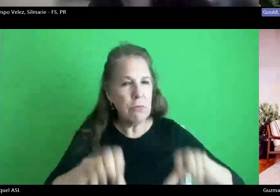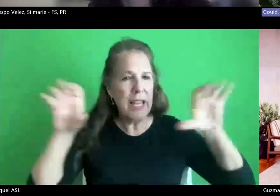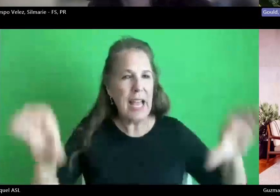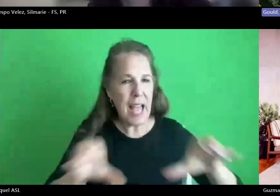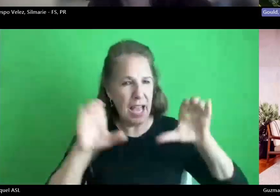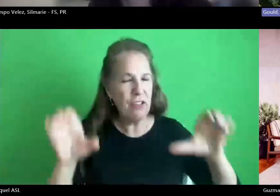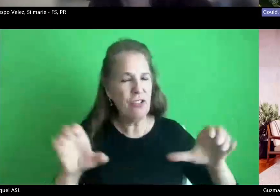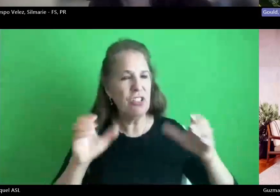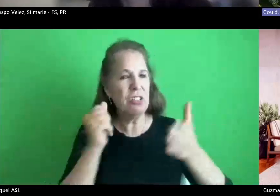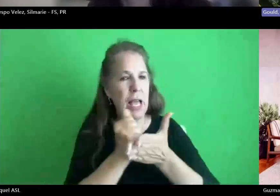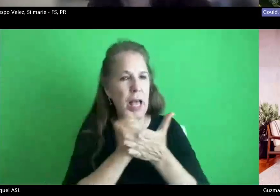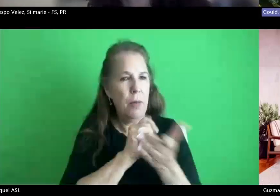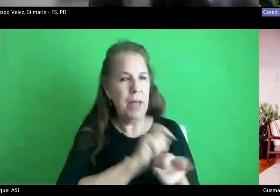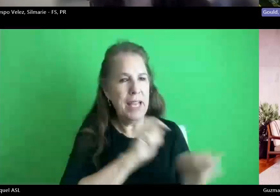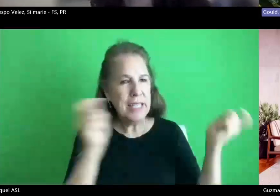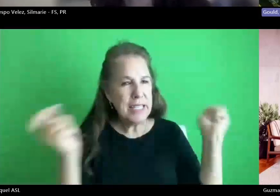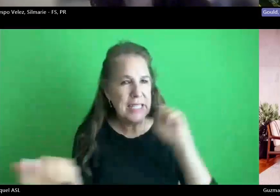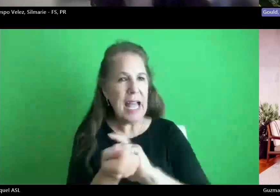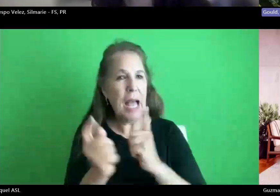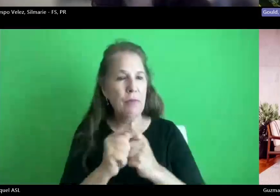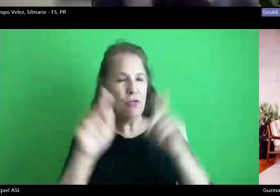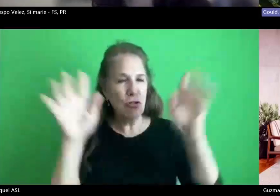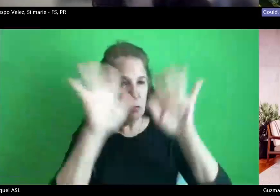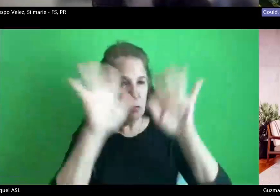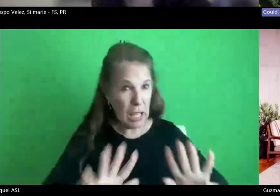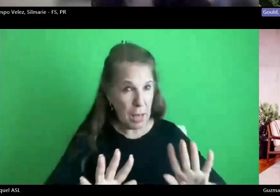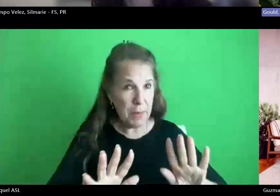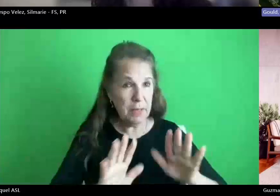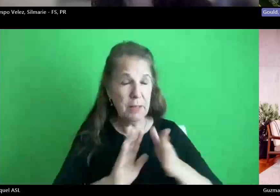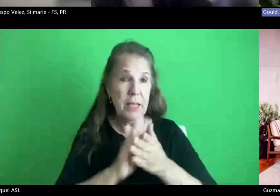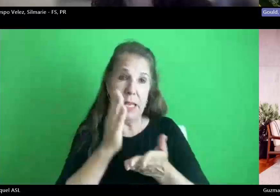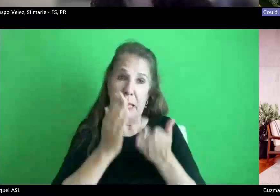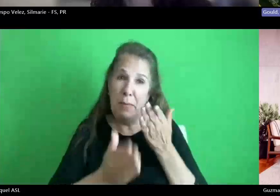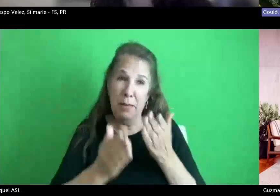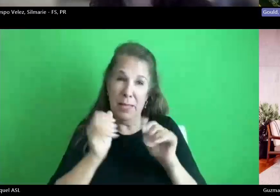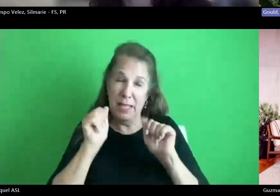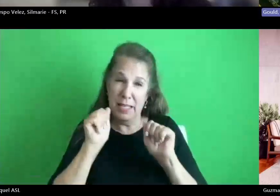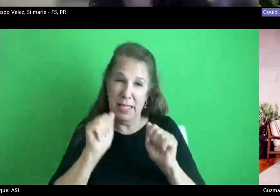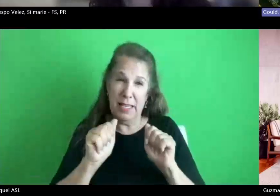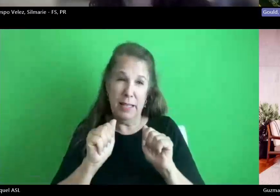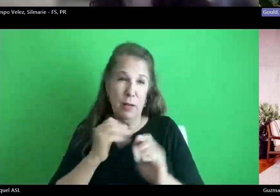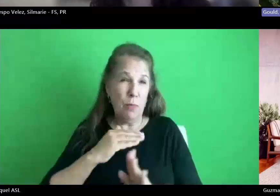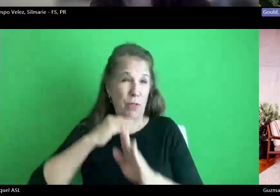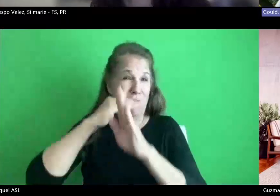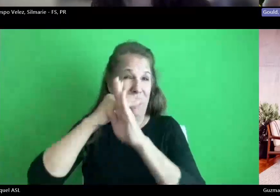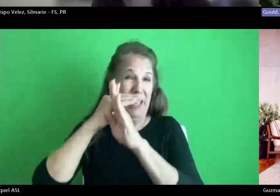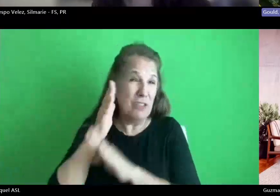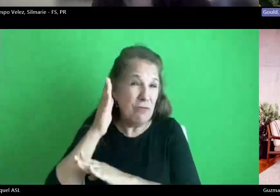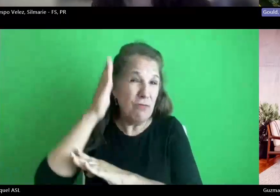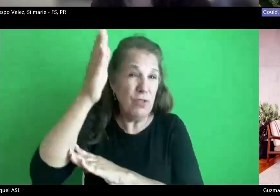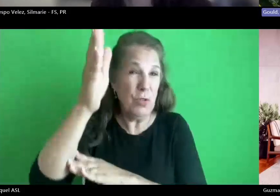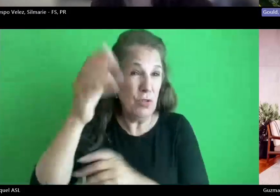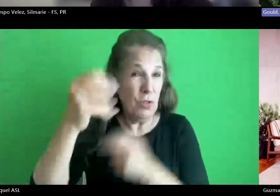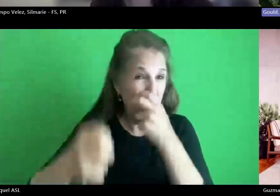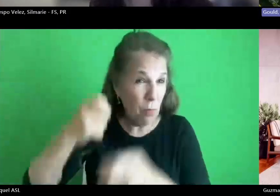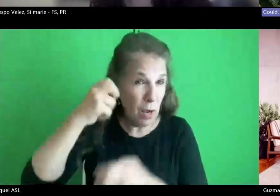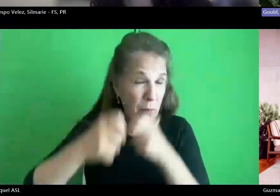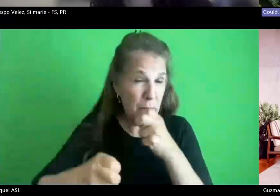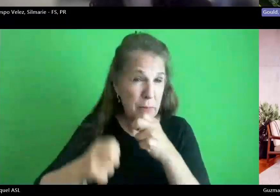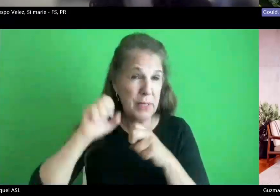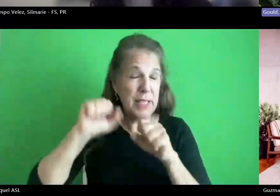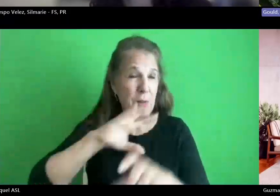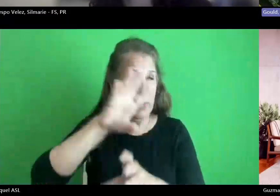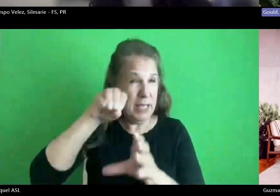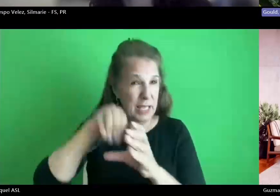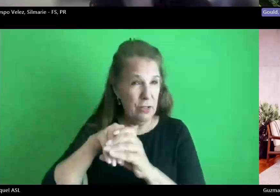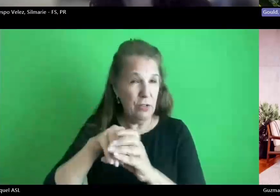us adapt to climate, maybe also be mitigating future climate. Can we integrate carbon capture into